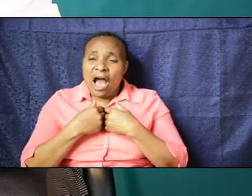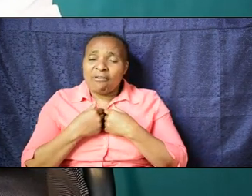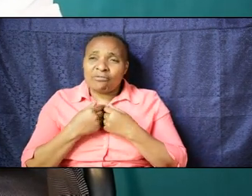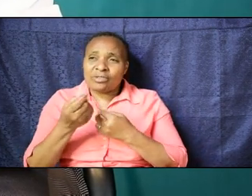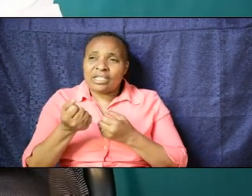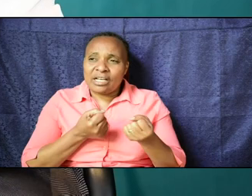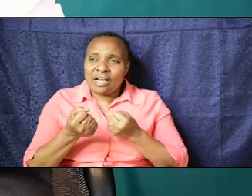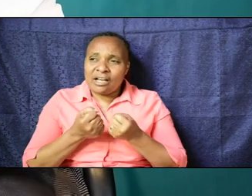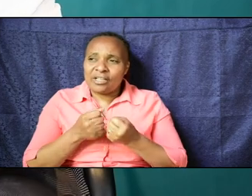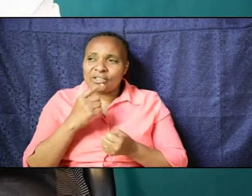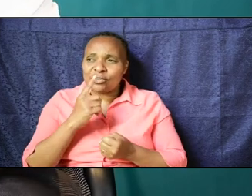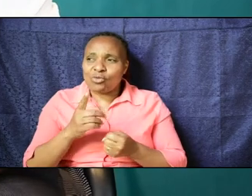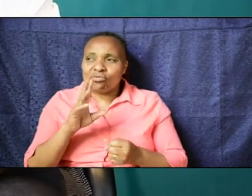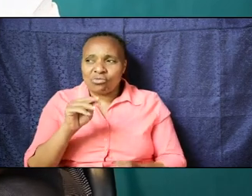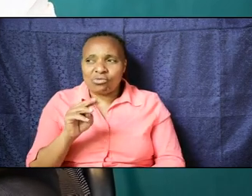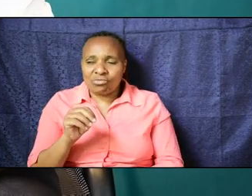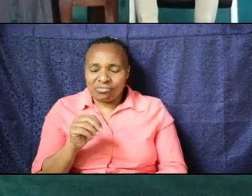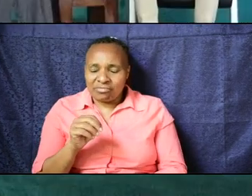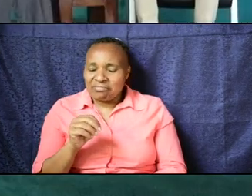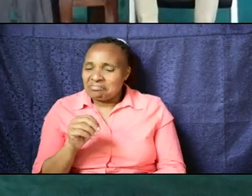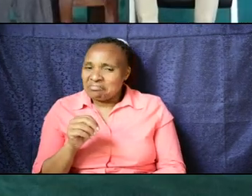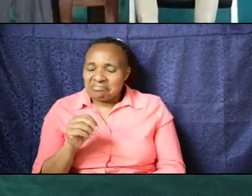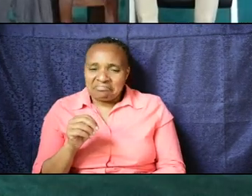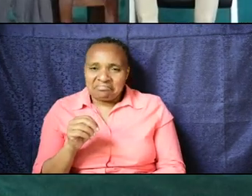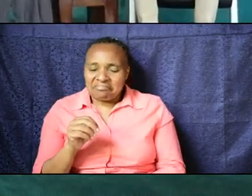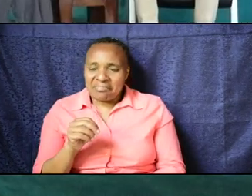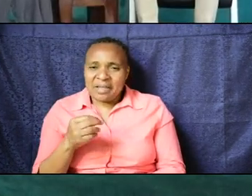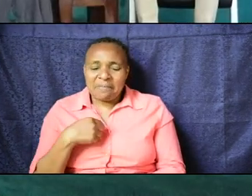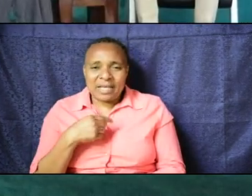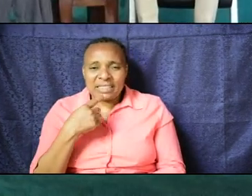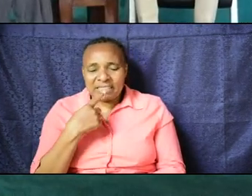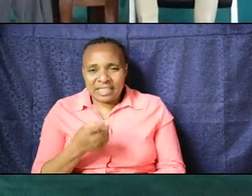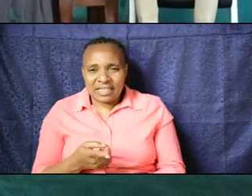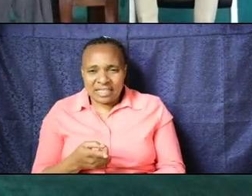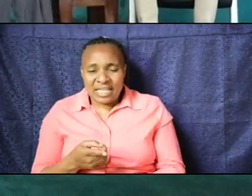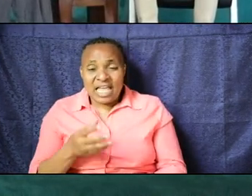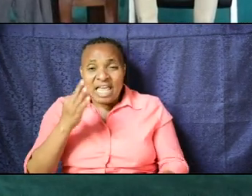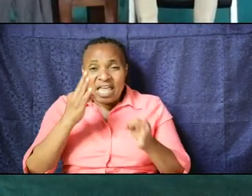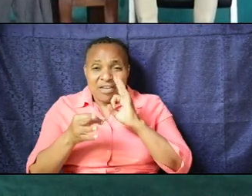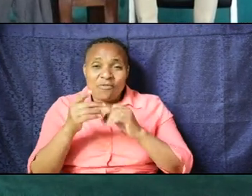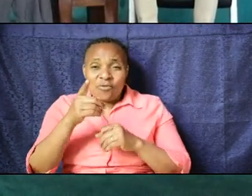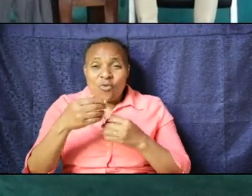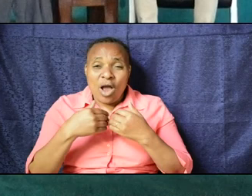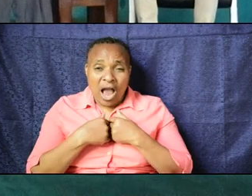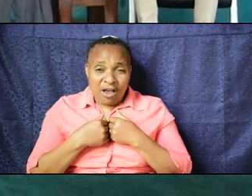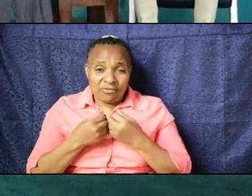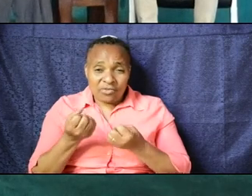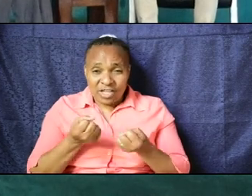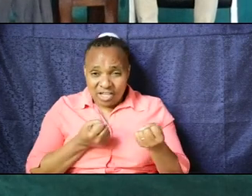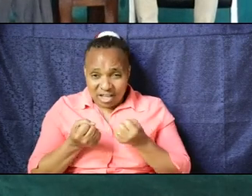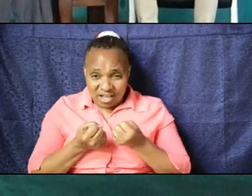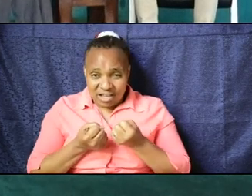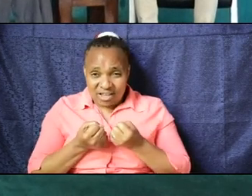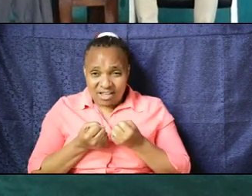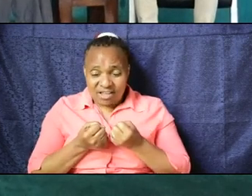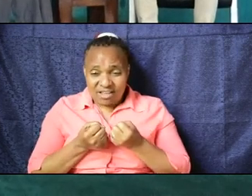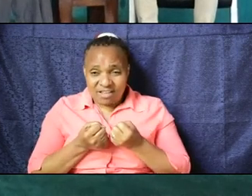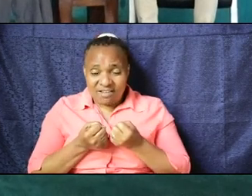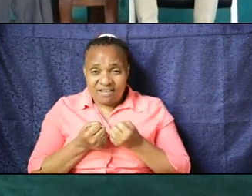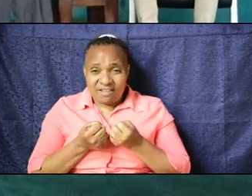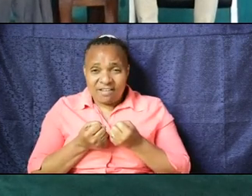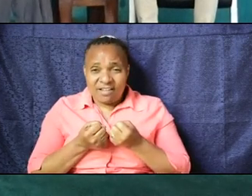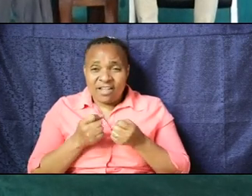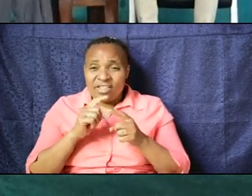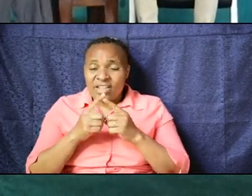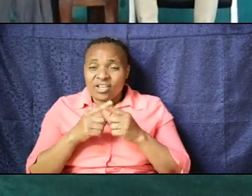So, no. I'd like to say this. If you have the car, you don't have the keys to it, and